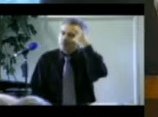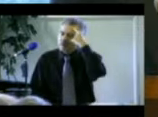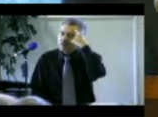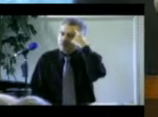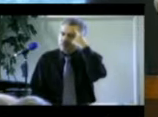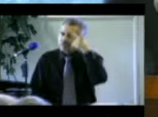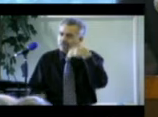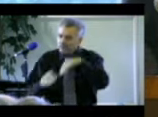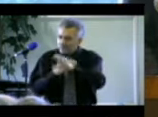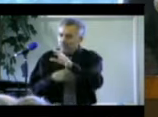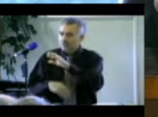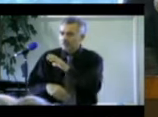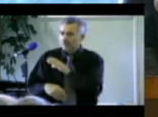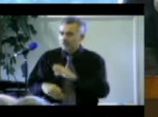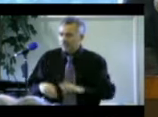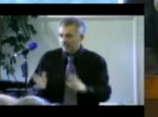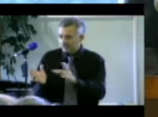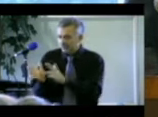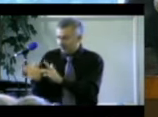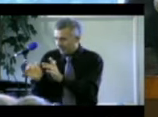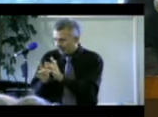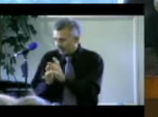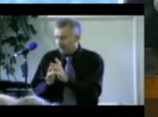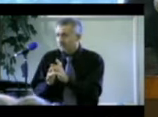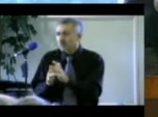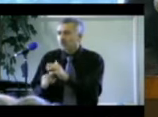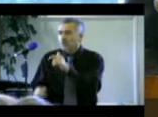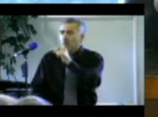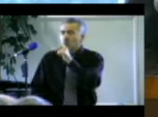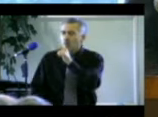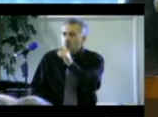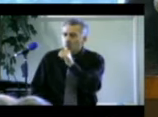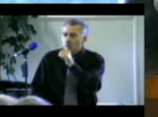in Christ Jesus, who,